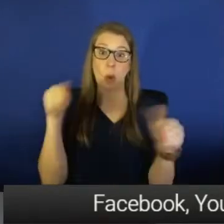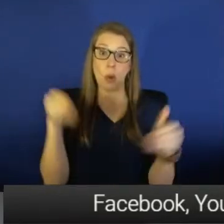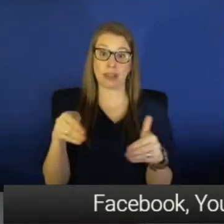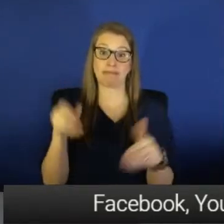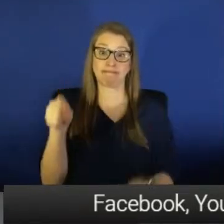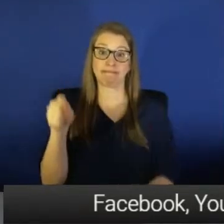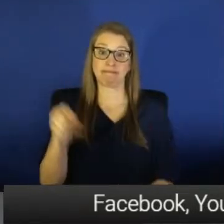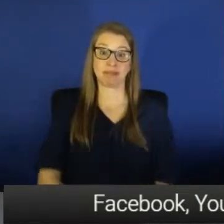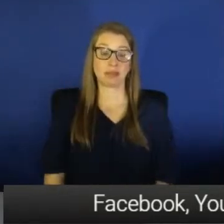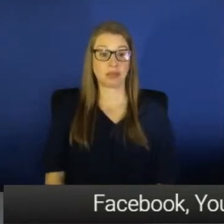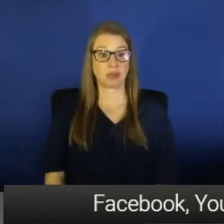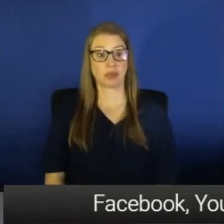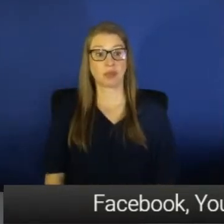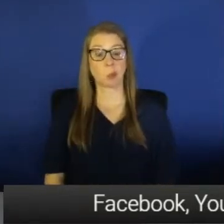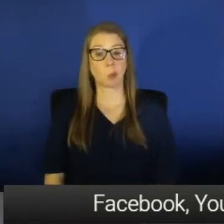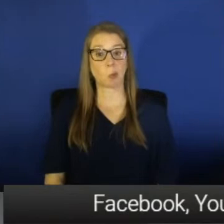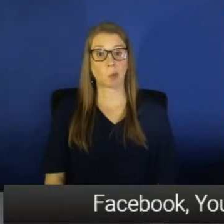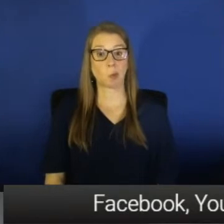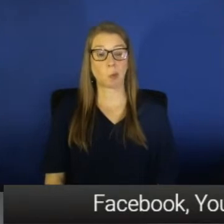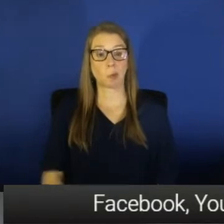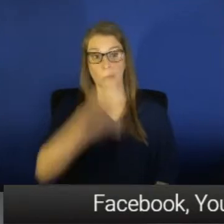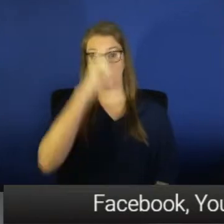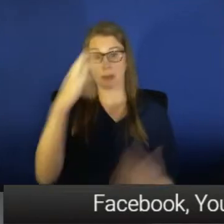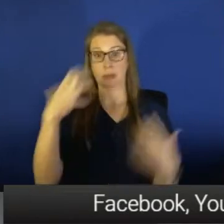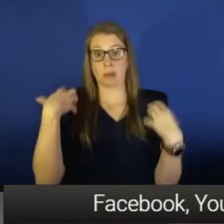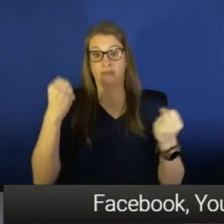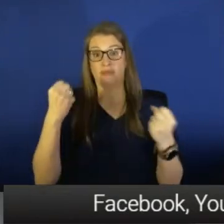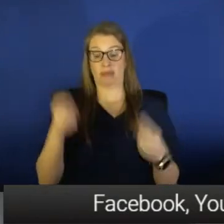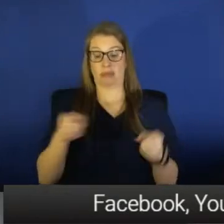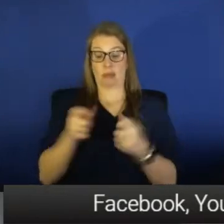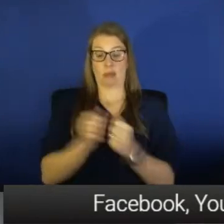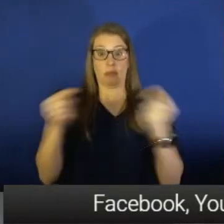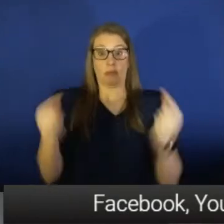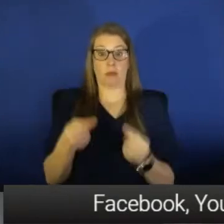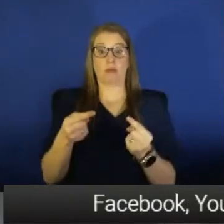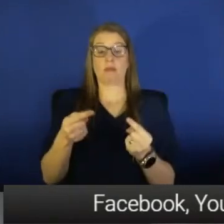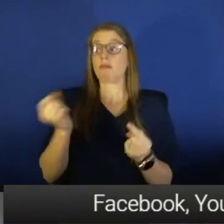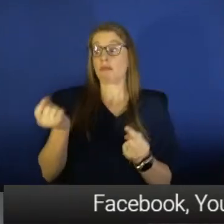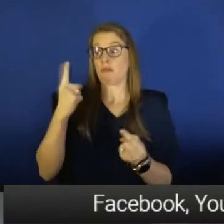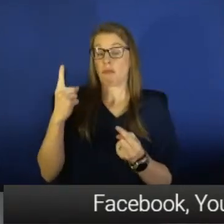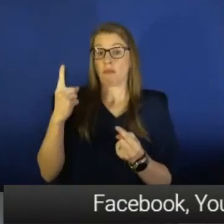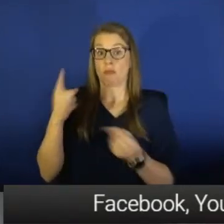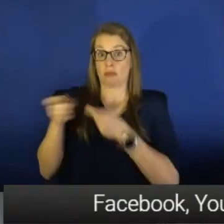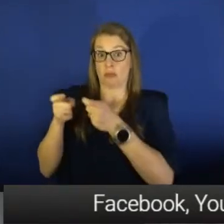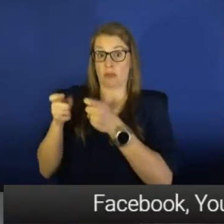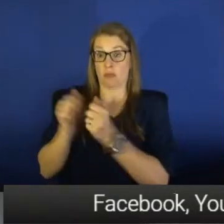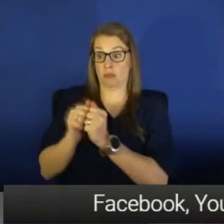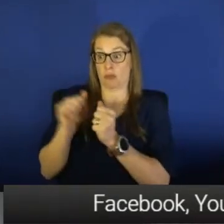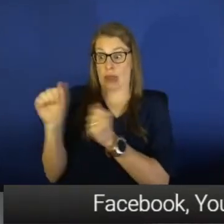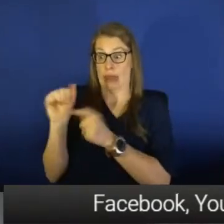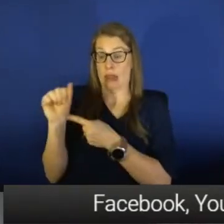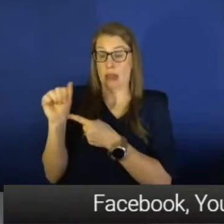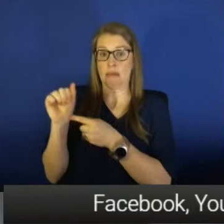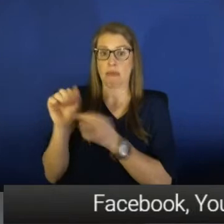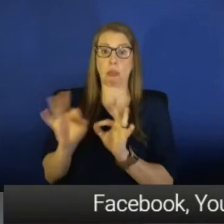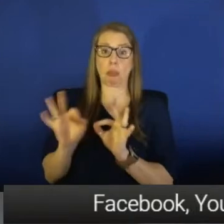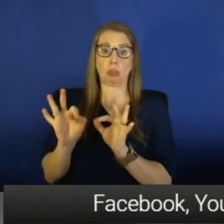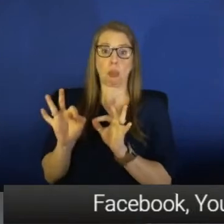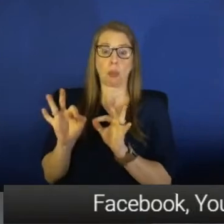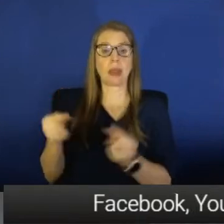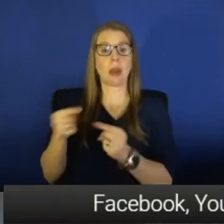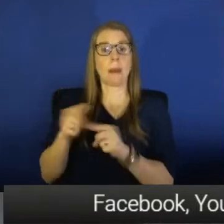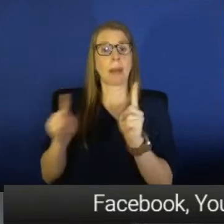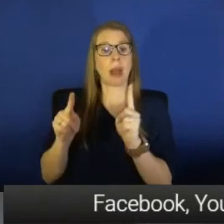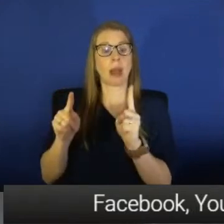and the mental health of dealing with injuries. A lot of times you'll deal with a player that has a relatively minor injury, but he or she may